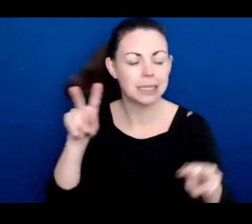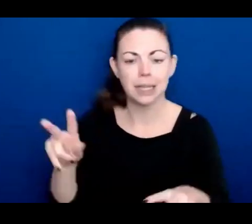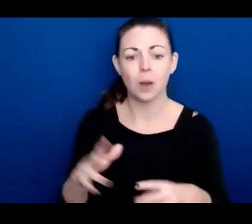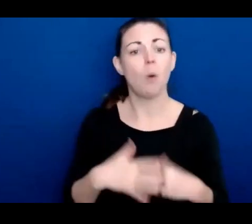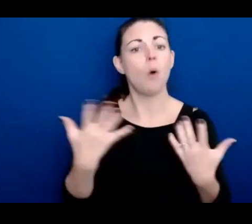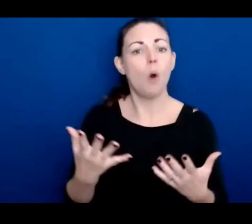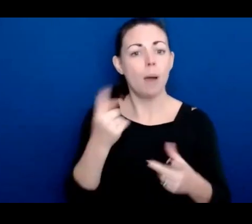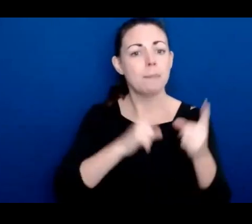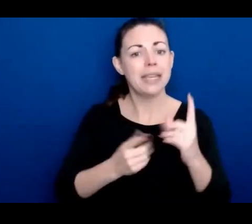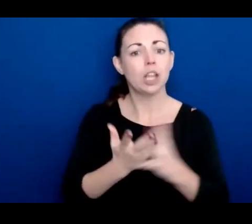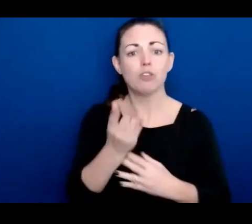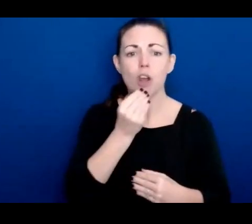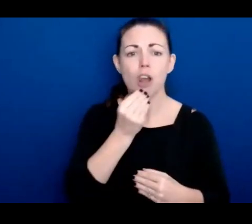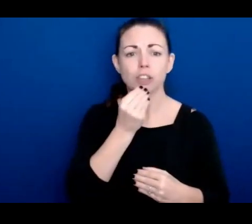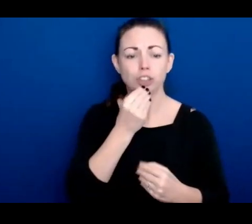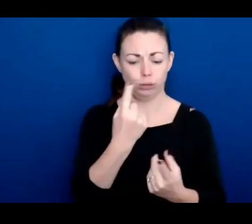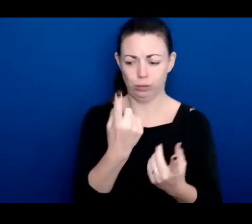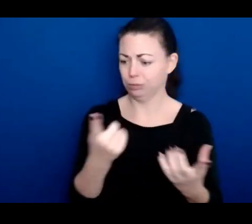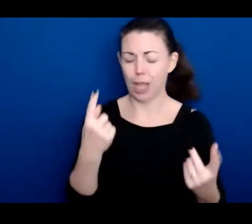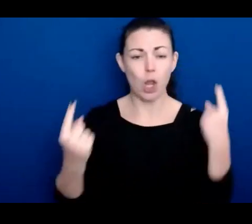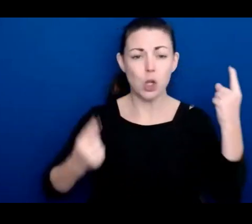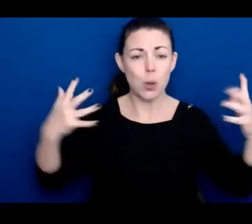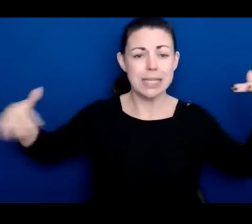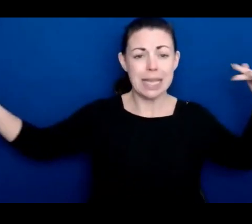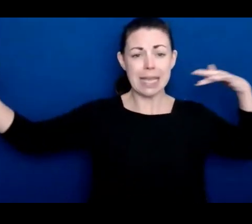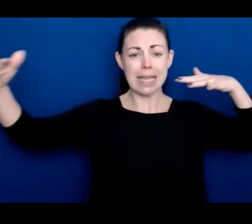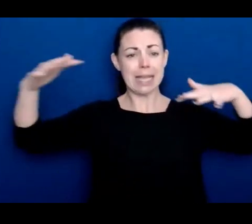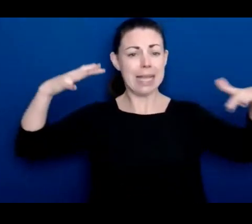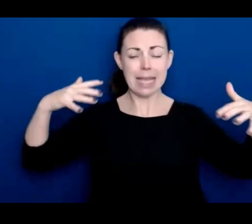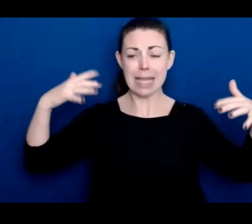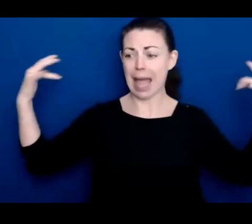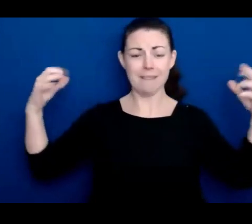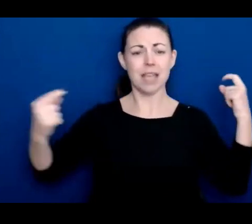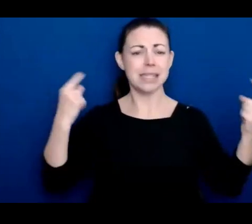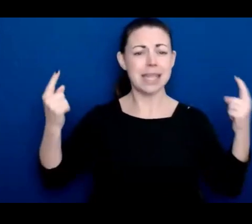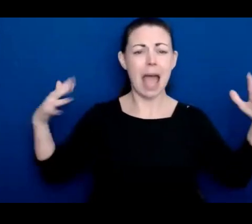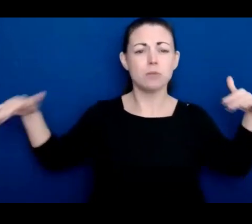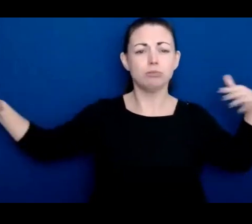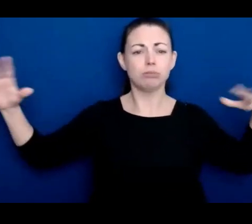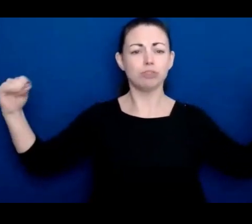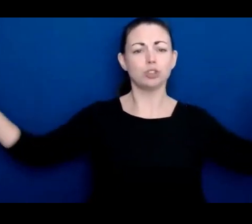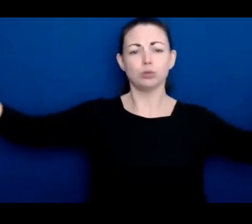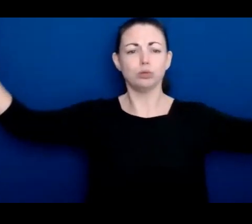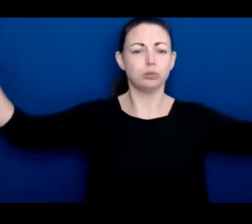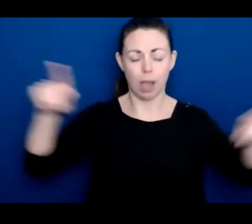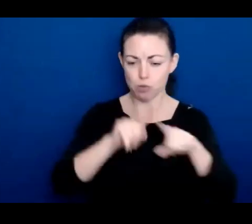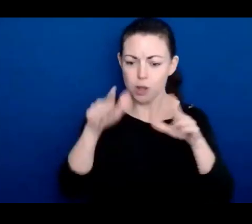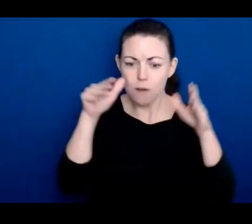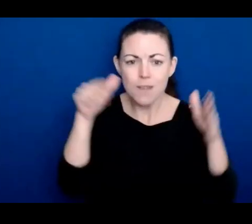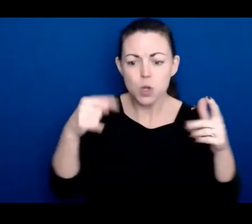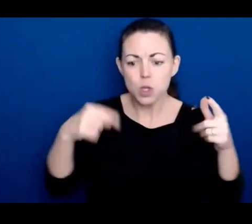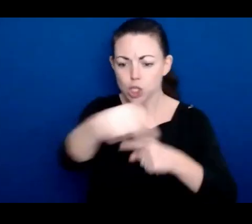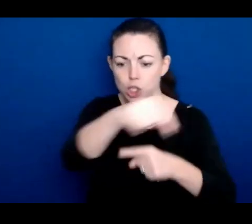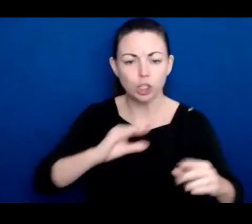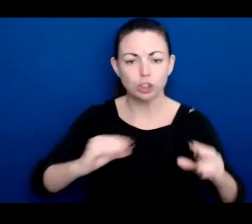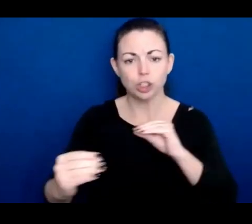you know, you're in a noisy environment. The sound around you is higher than anything else. So yeah, it can get frustrating to the point where even